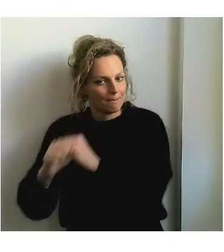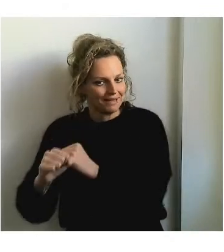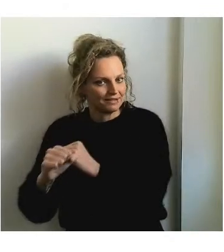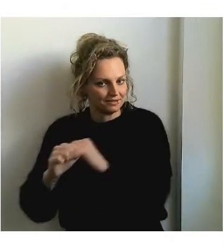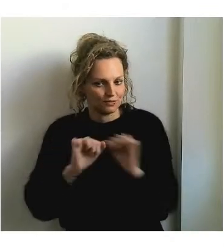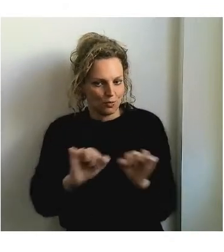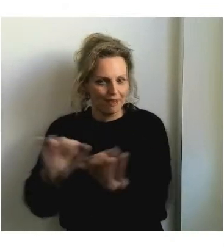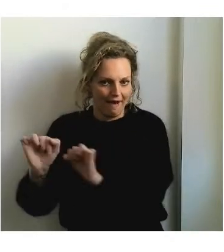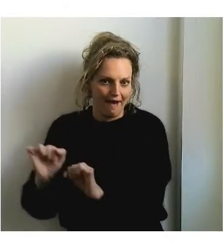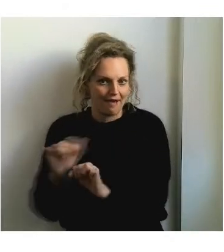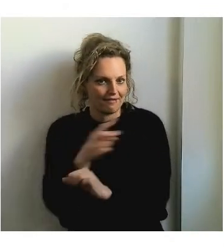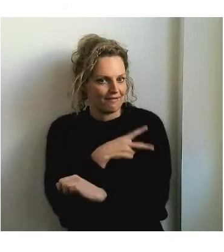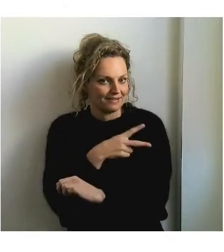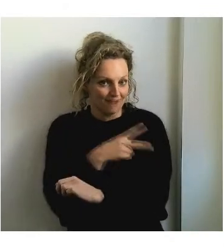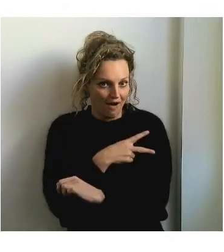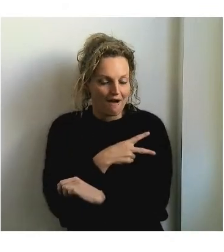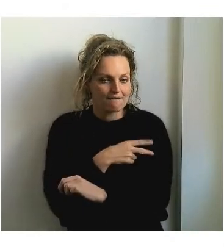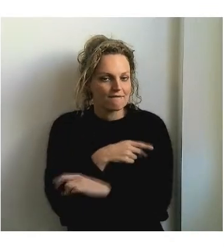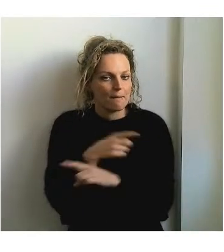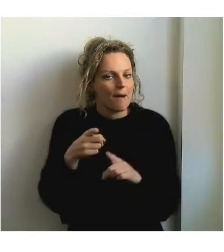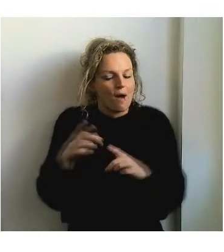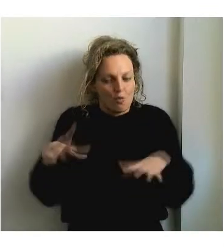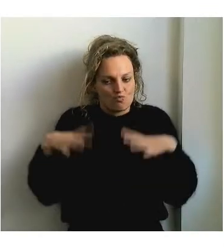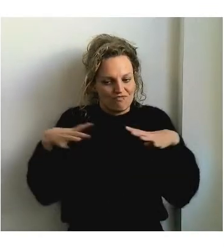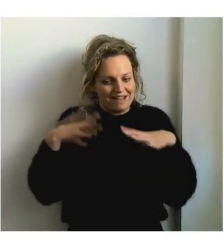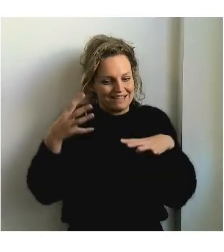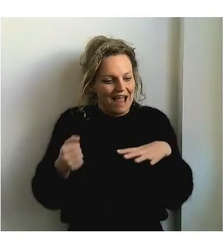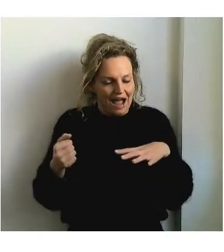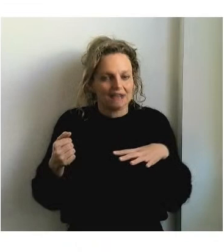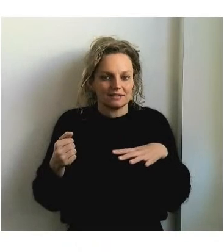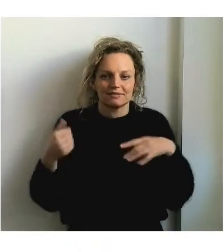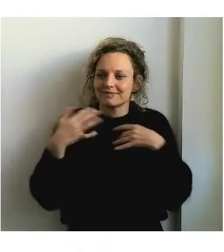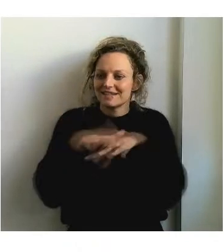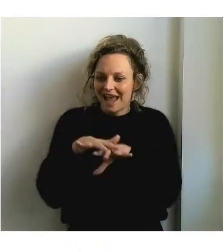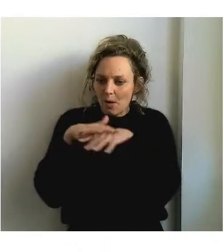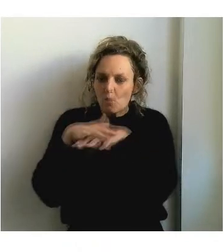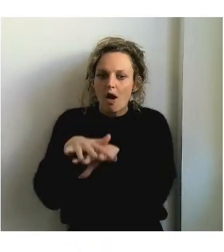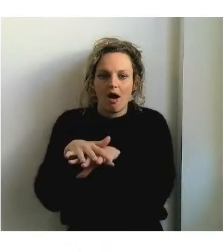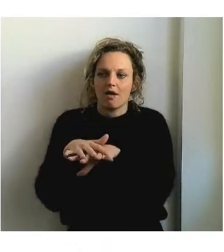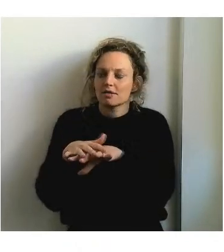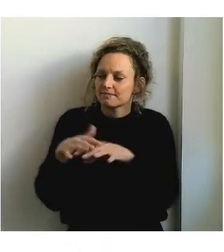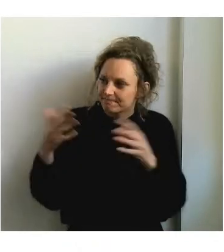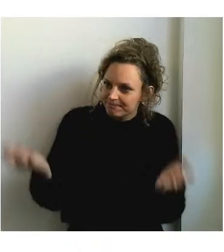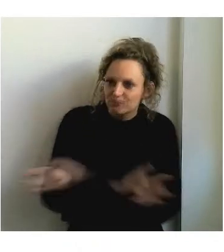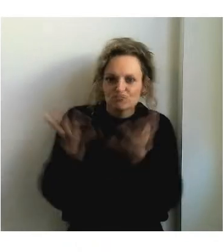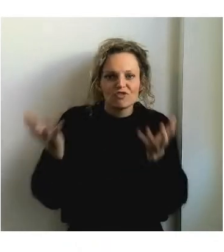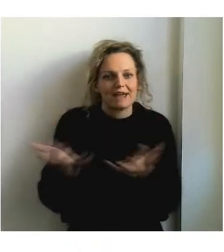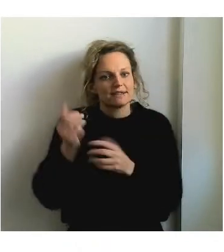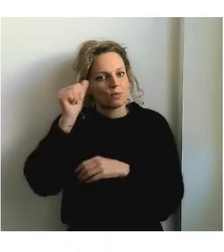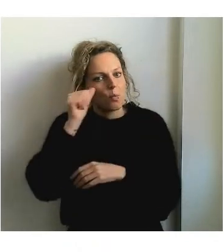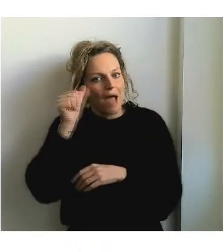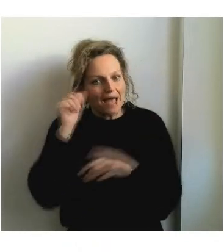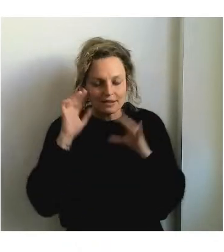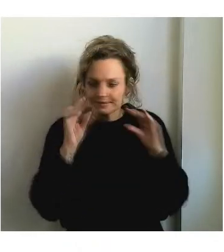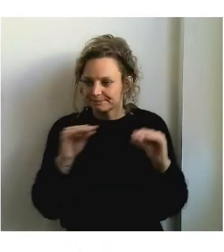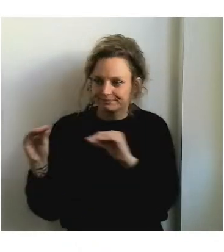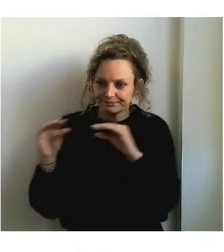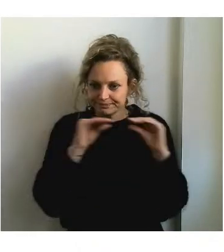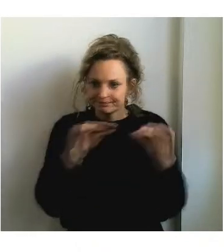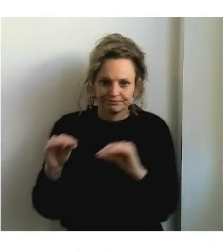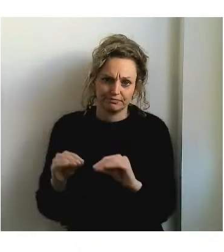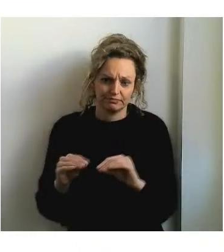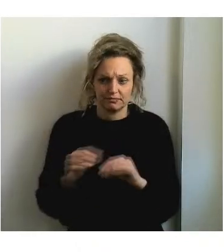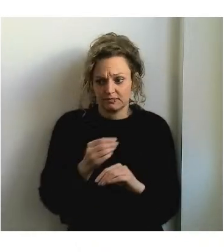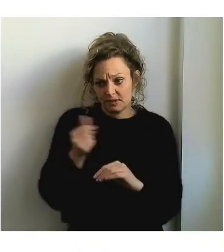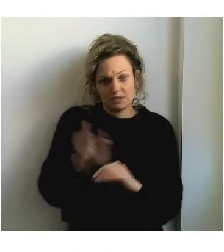already that employee network that was there helping to raise awareness. So there was already some good bits of practice that were going